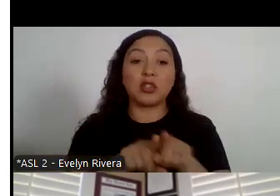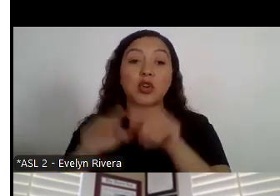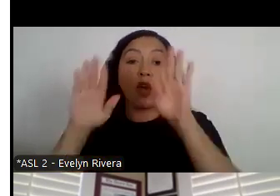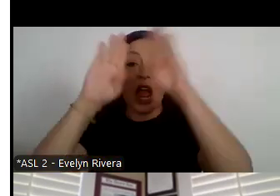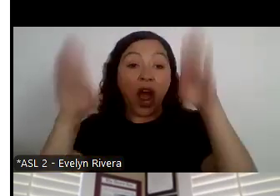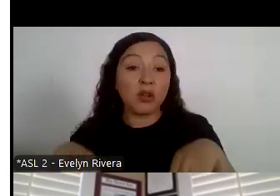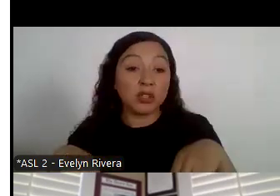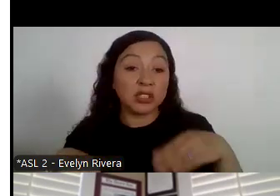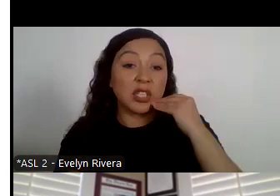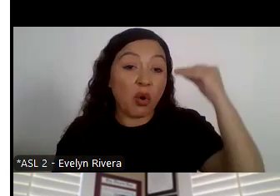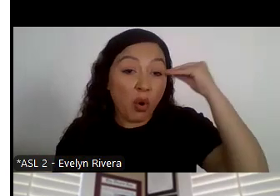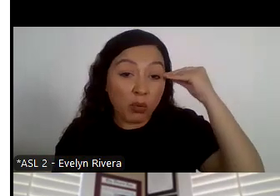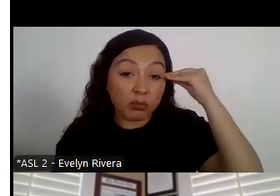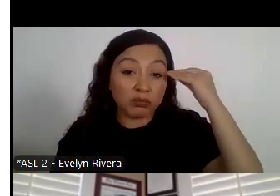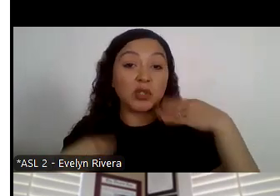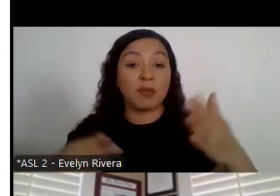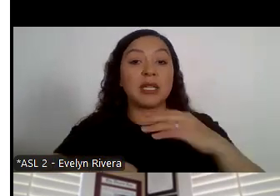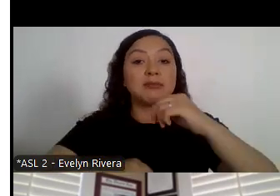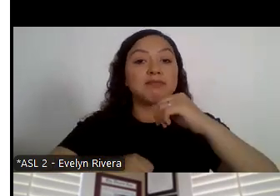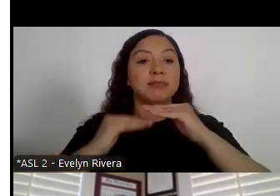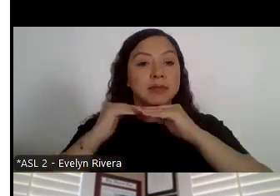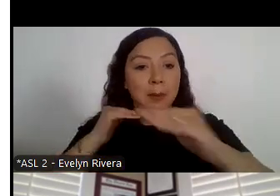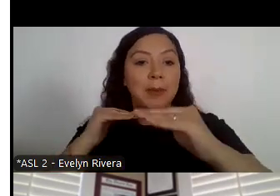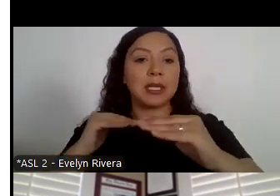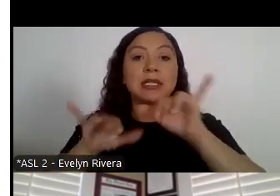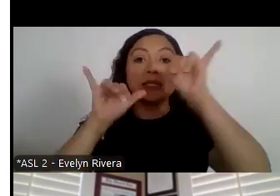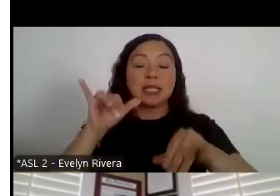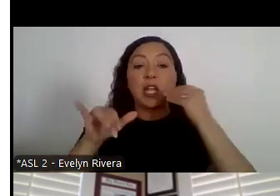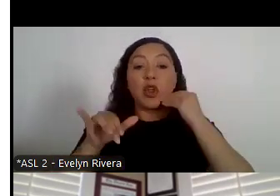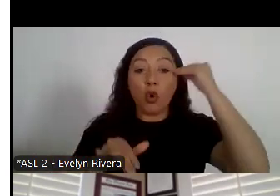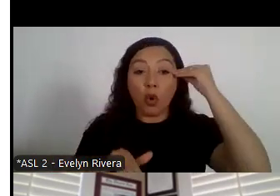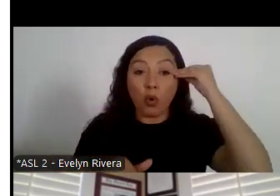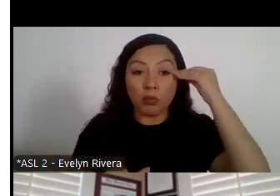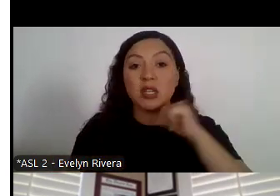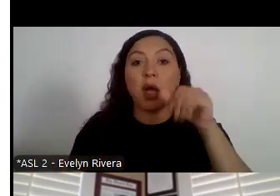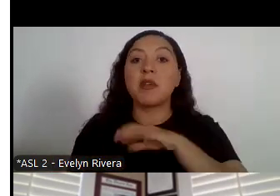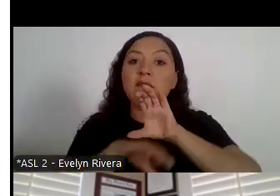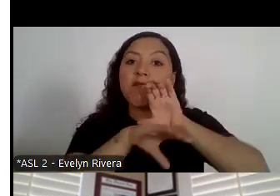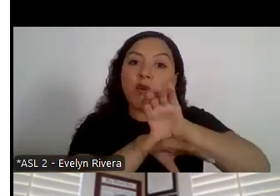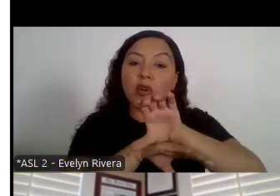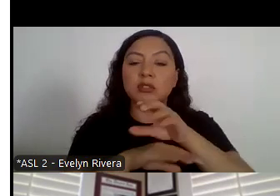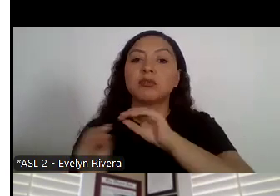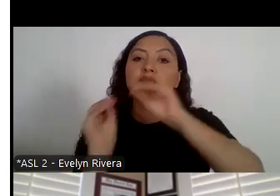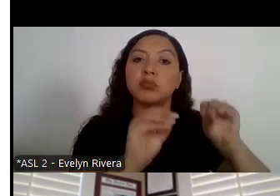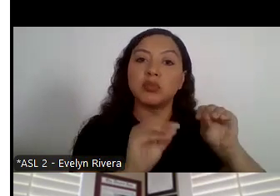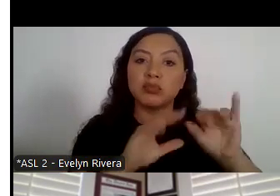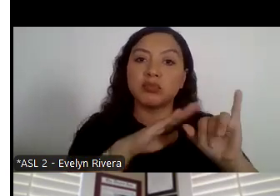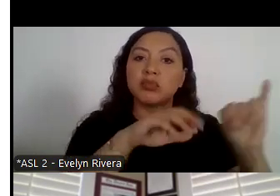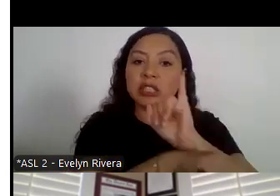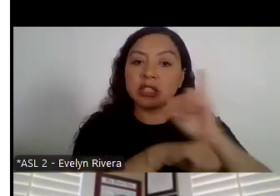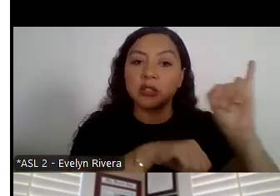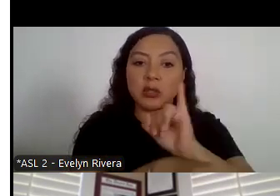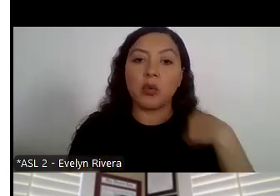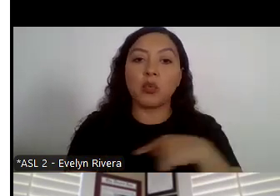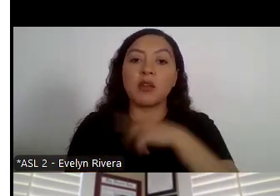ways: stability and the ability to remain at home rather than being forced into institutional settings. We heard from someone living